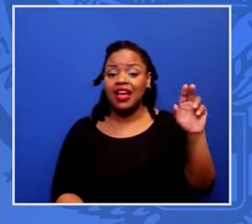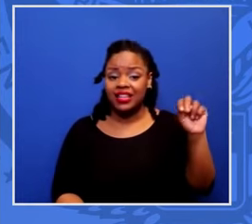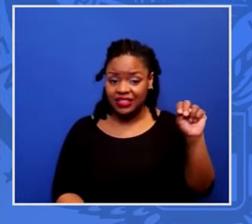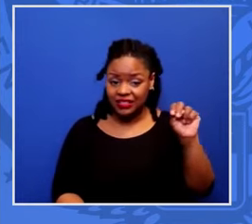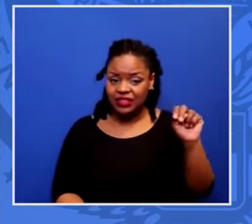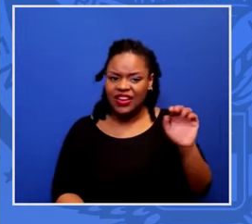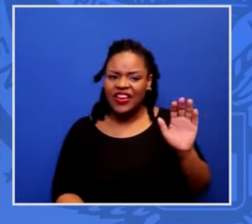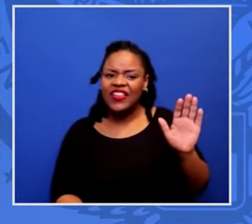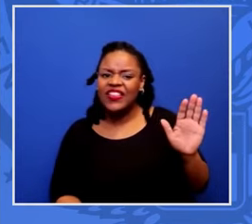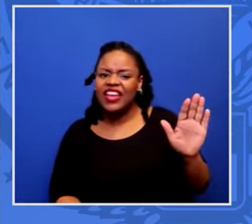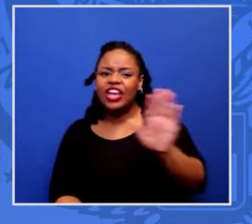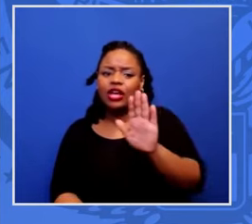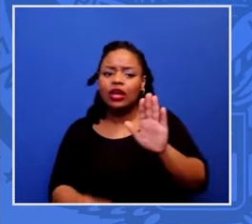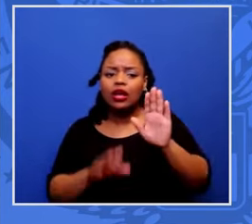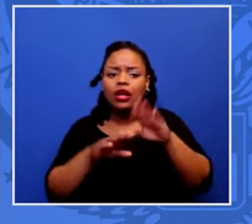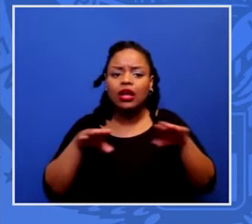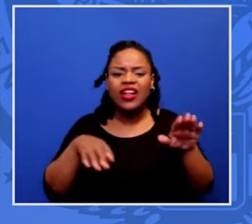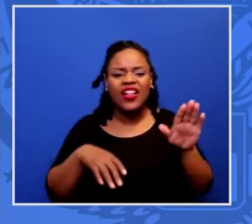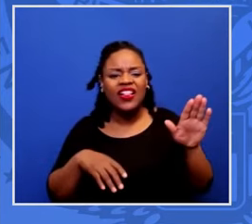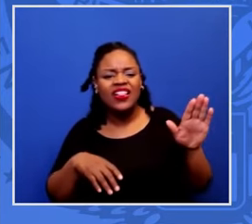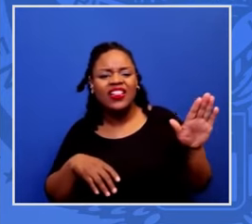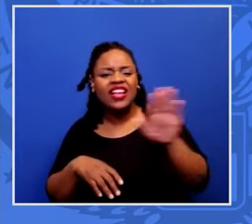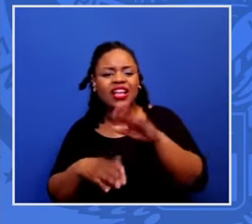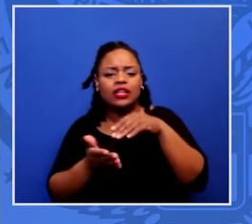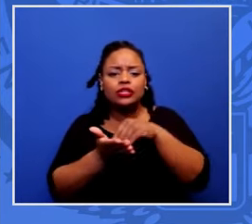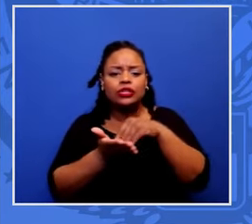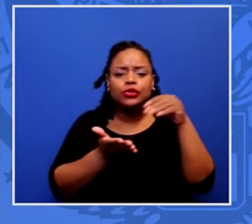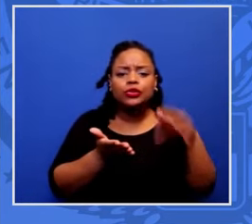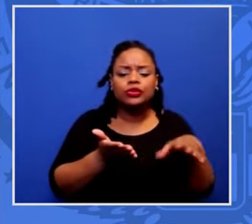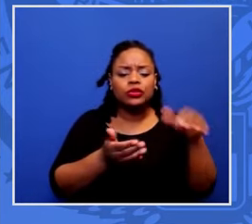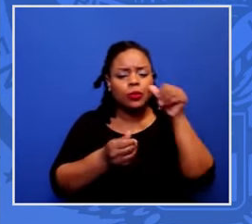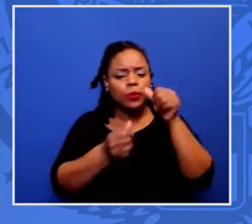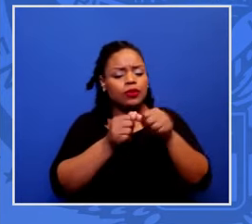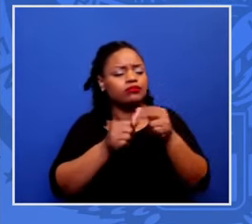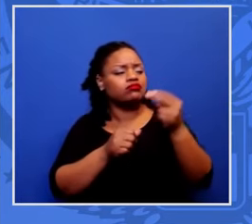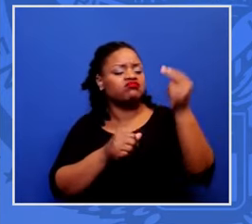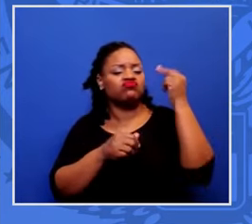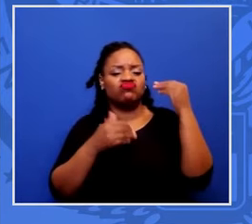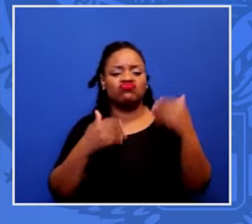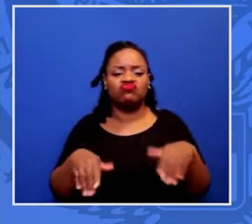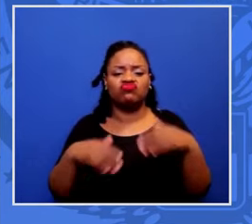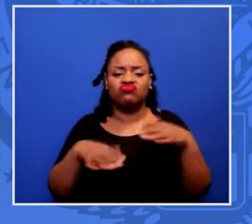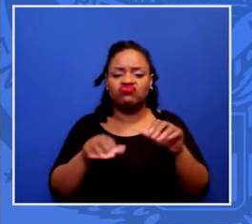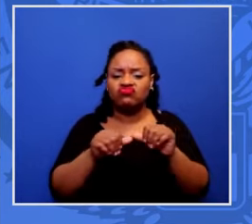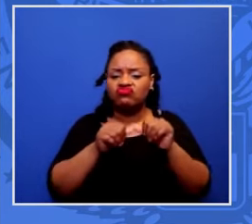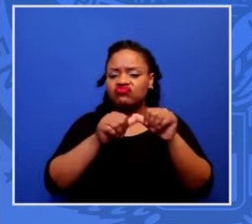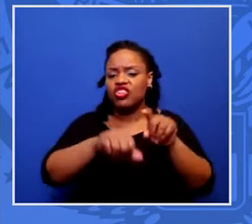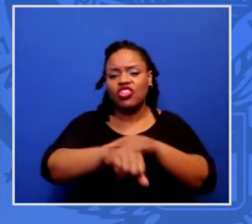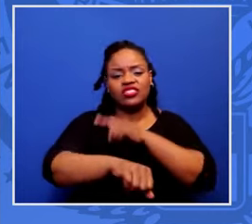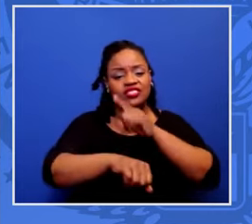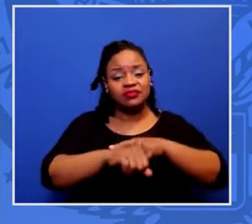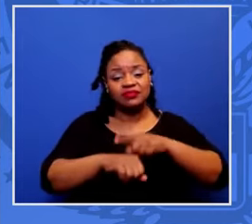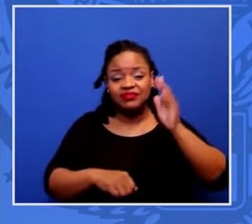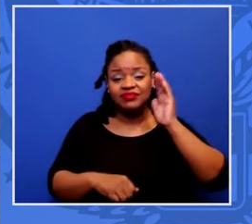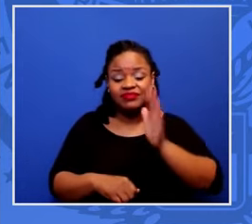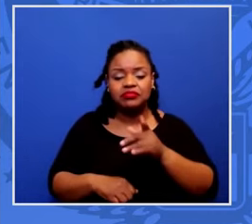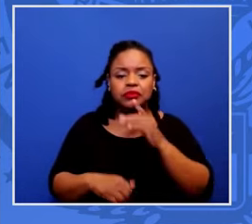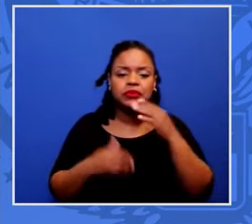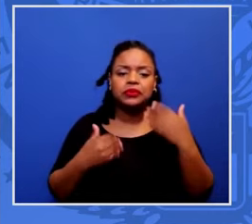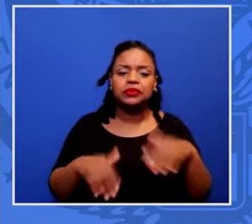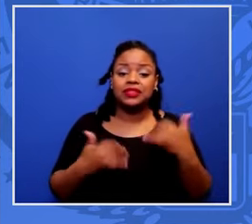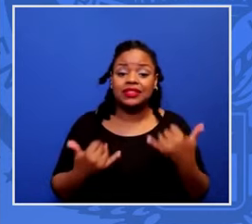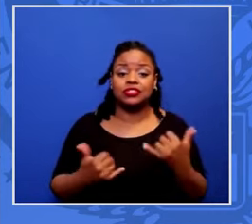with unprecedented challenges, but through dedication and creativity, they faced those challenges head